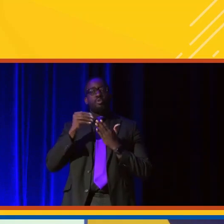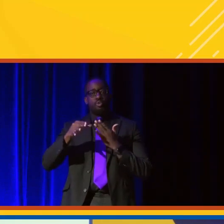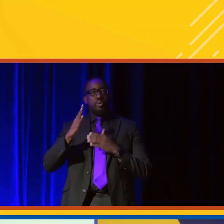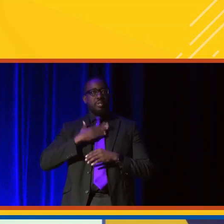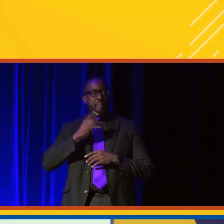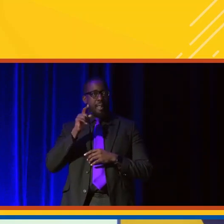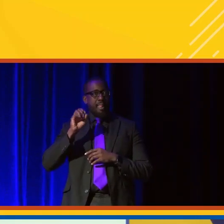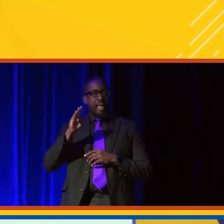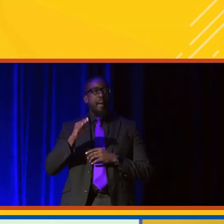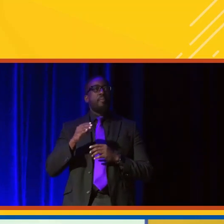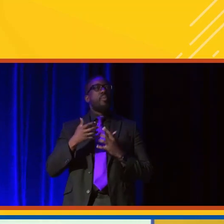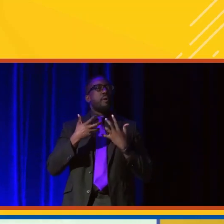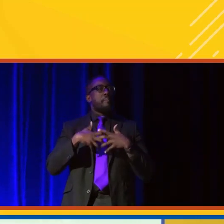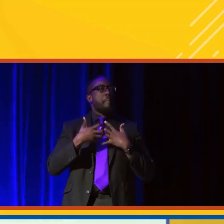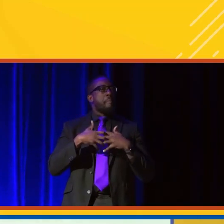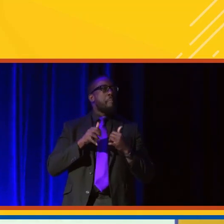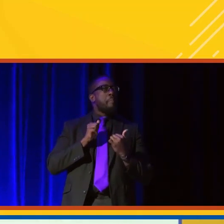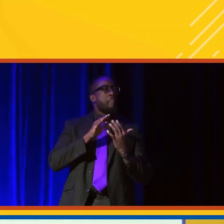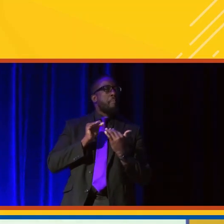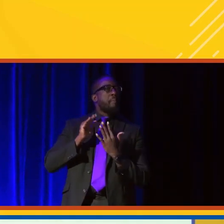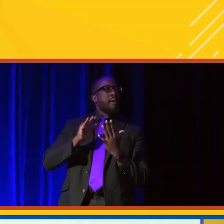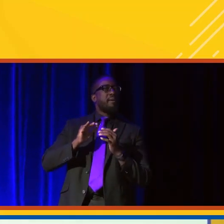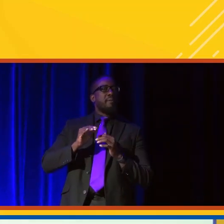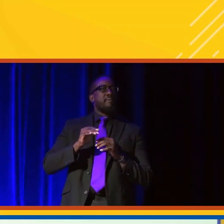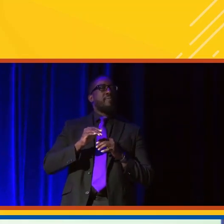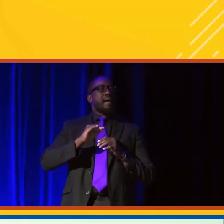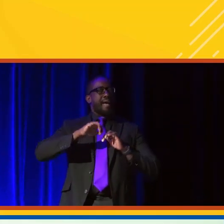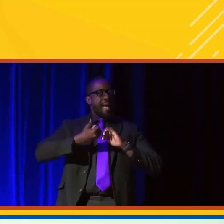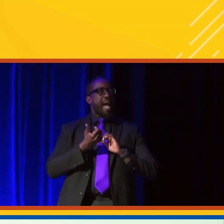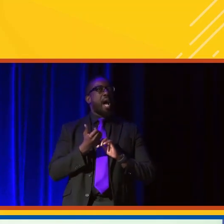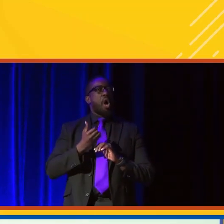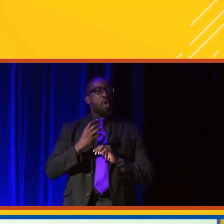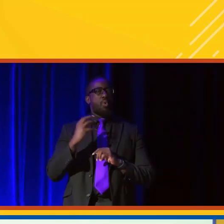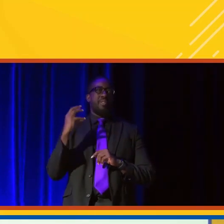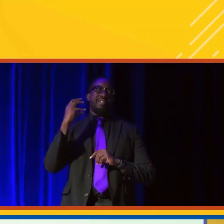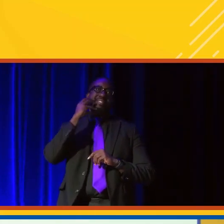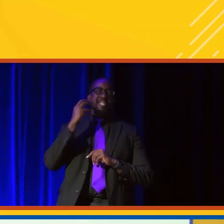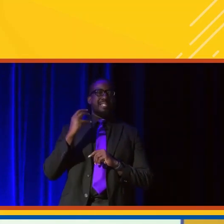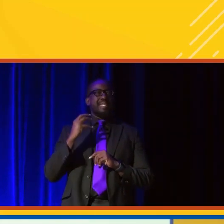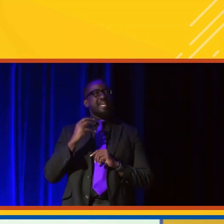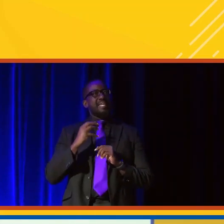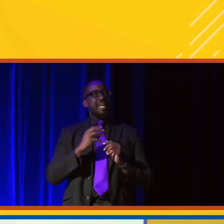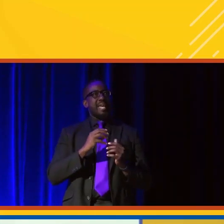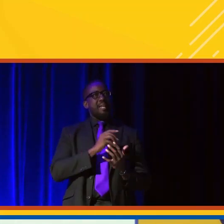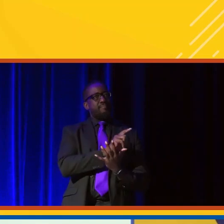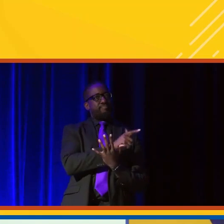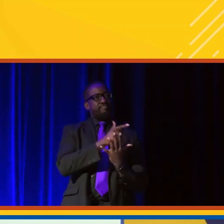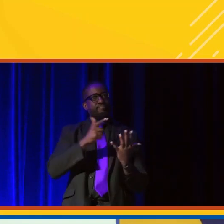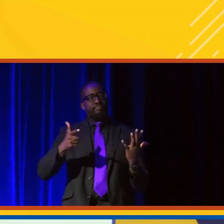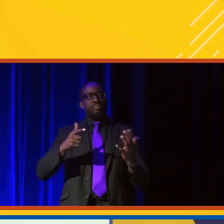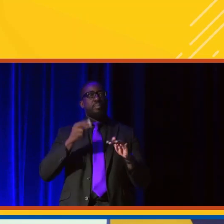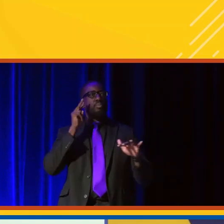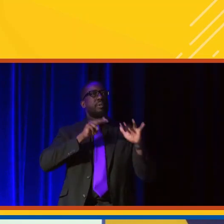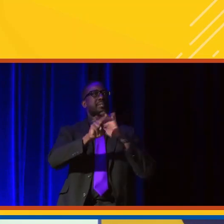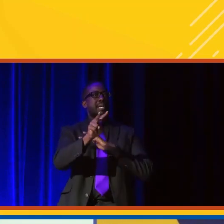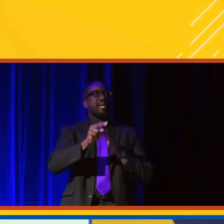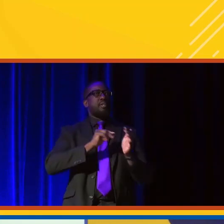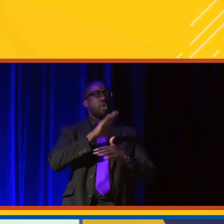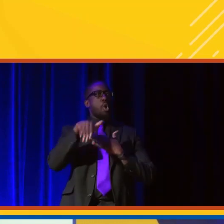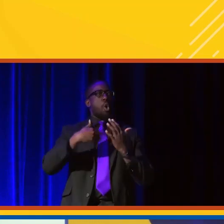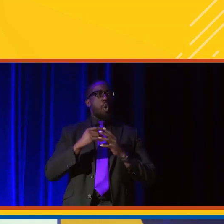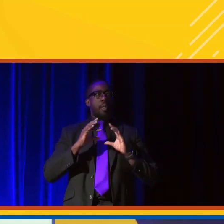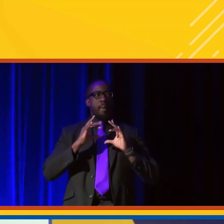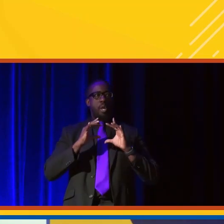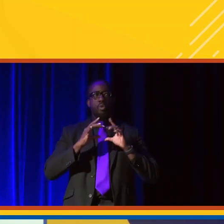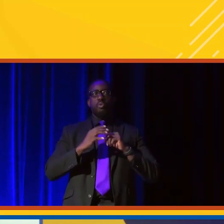high energy triplet density of states should be predictive of photostability across this whole region of molecules. It ends up